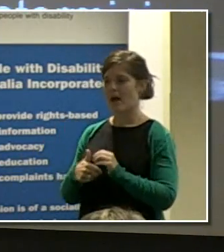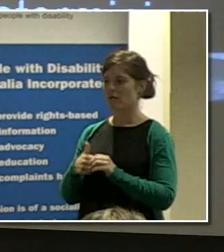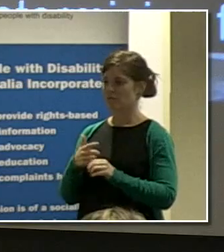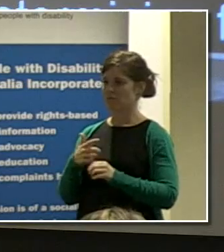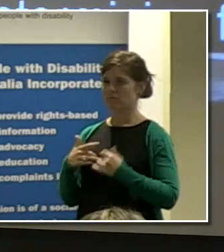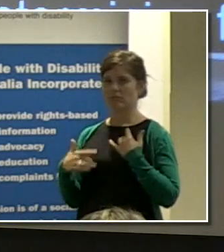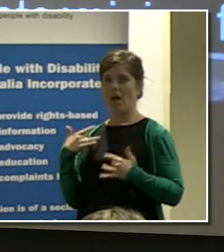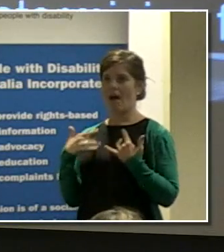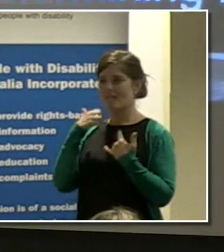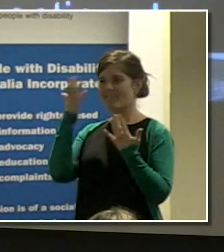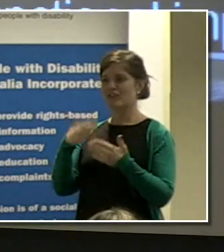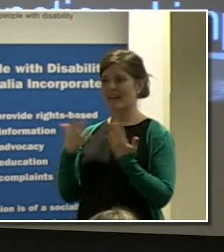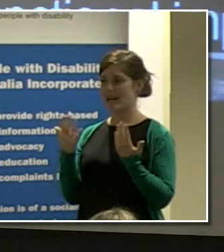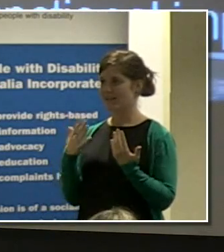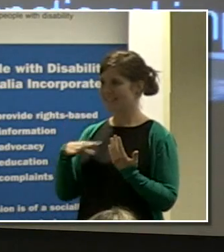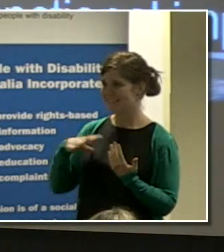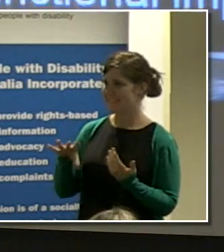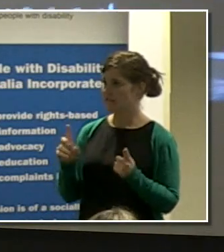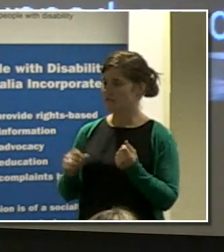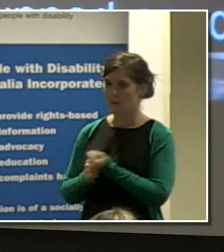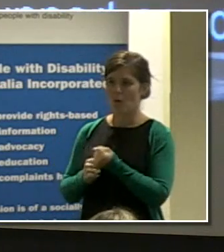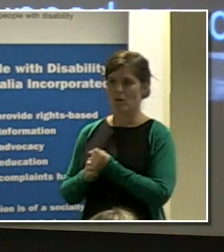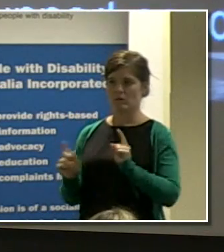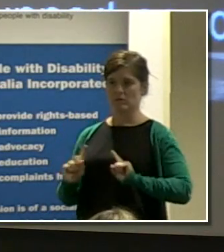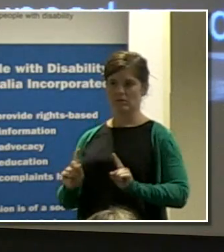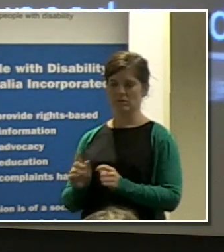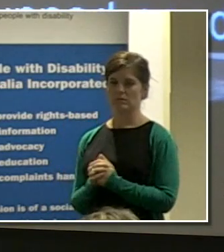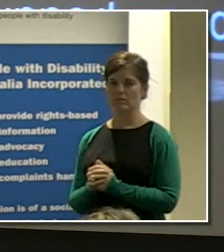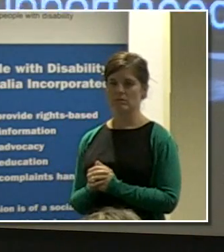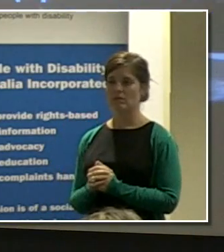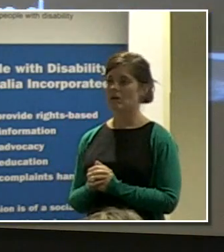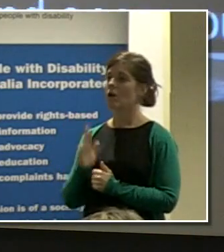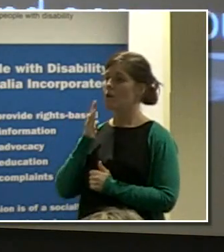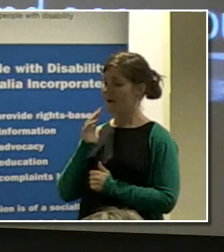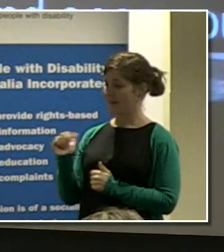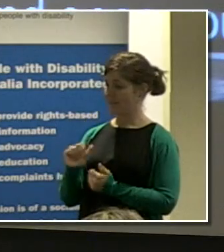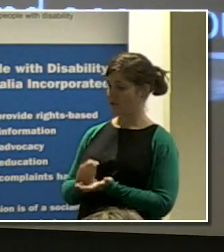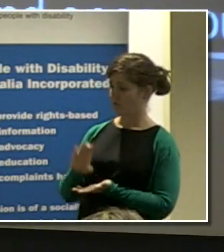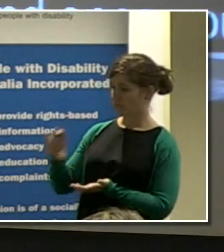support need arising from that. And once you've got a package,